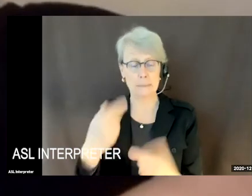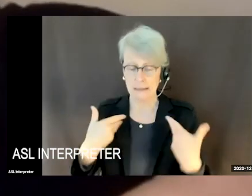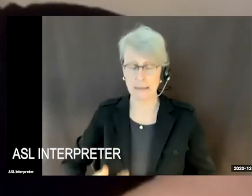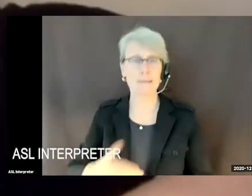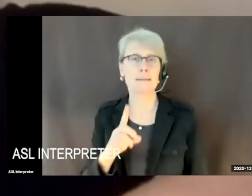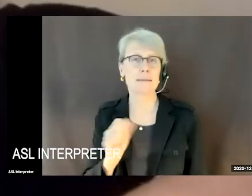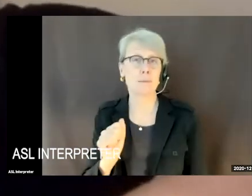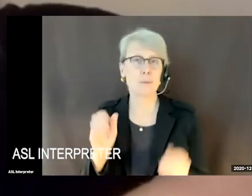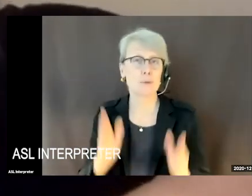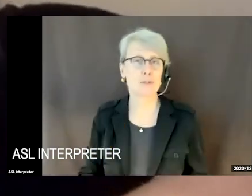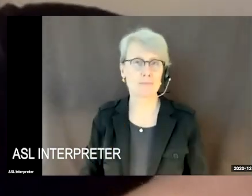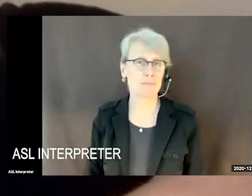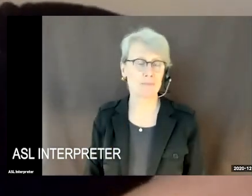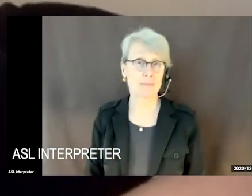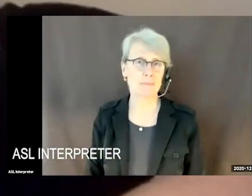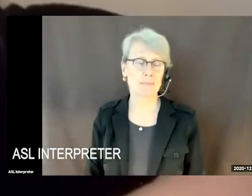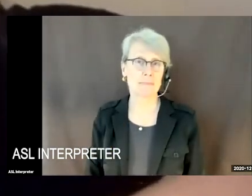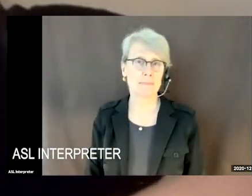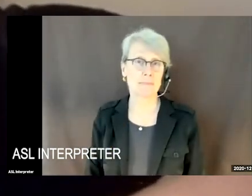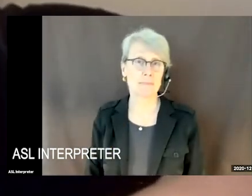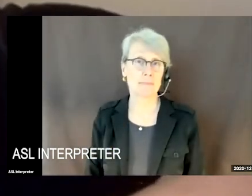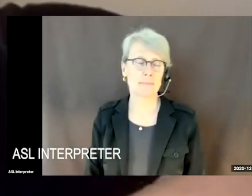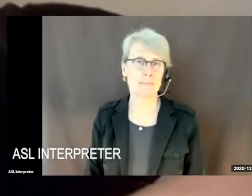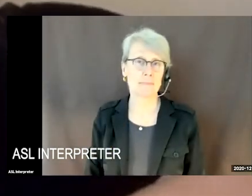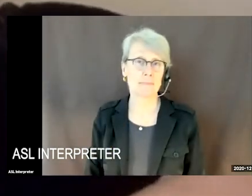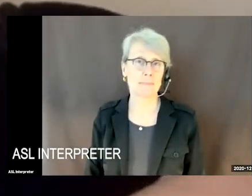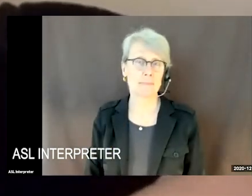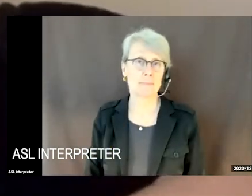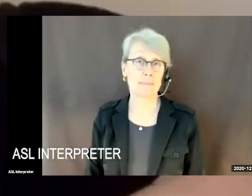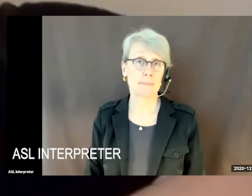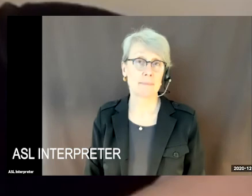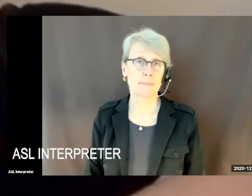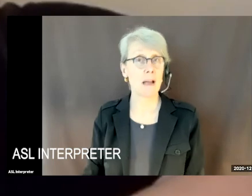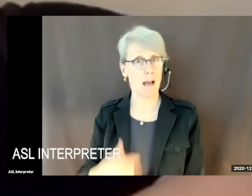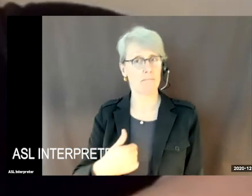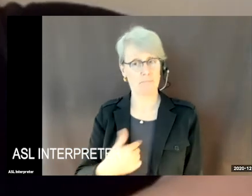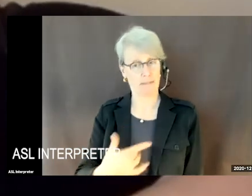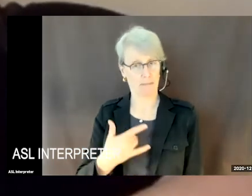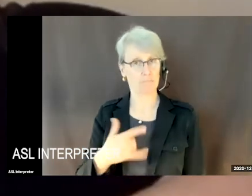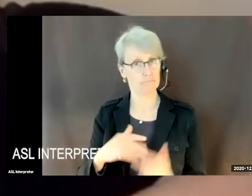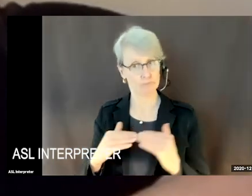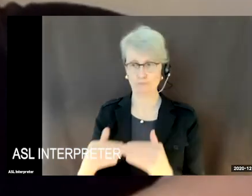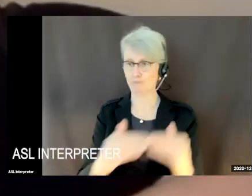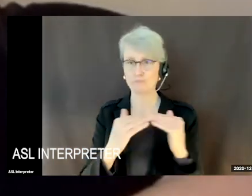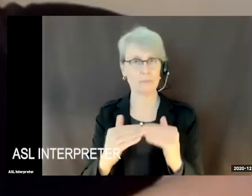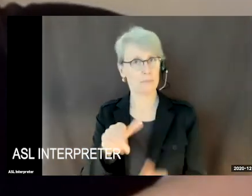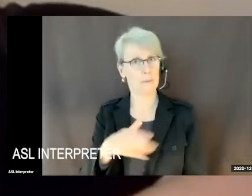that is supportive, that doesn't see me to have a disability, where I'm,